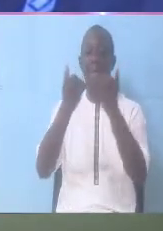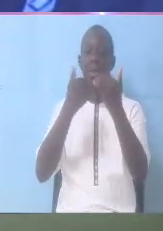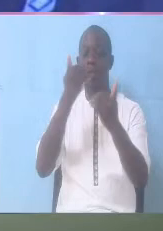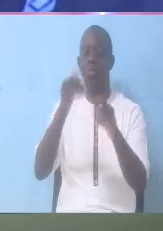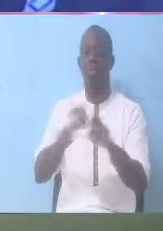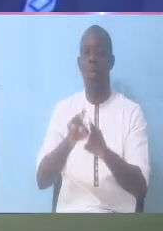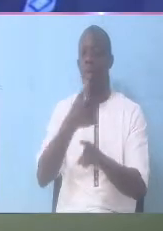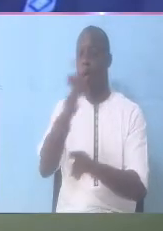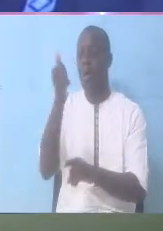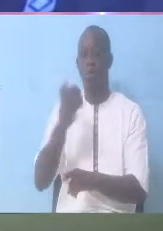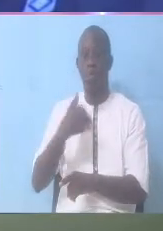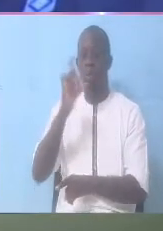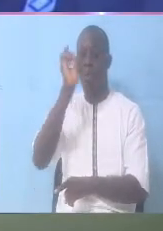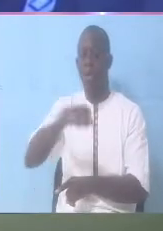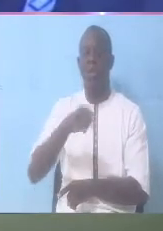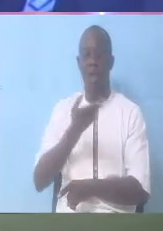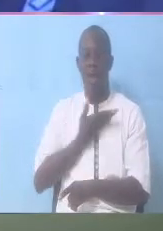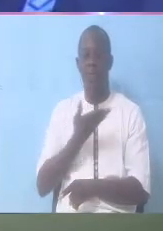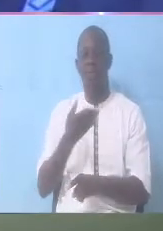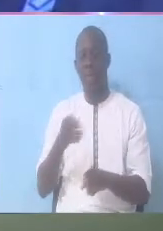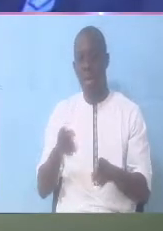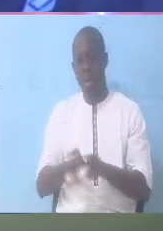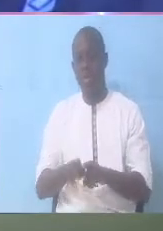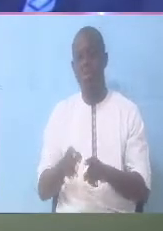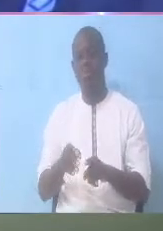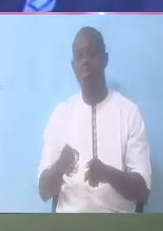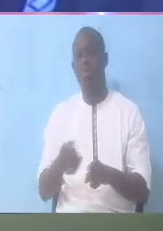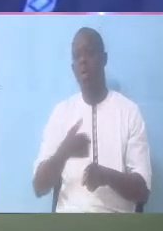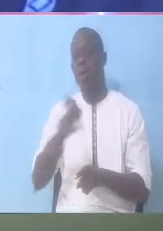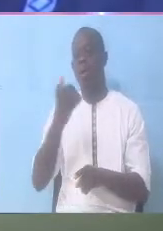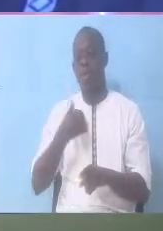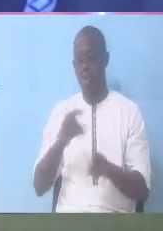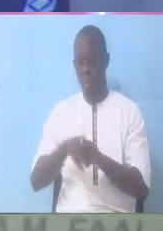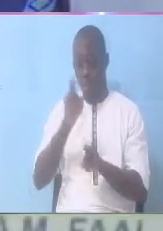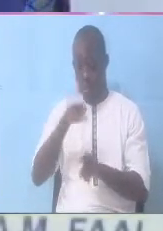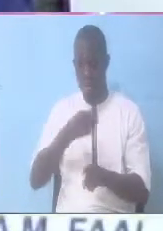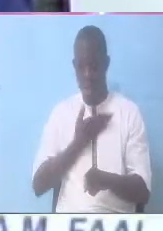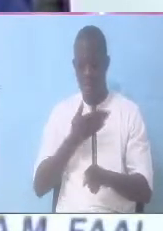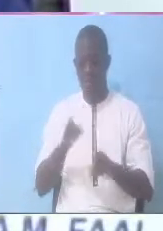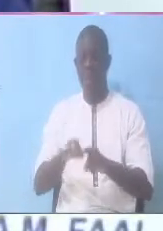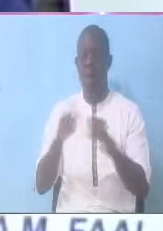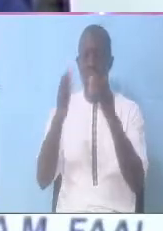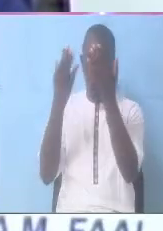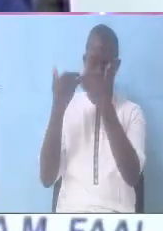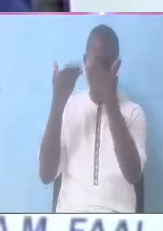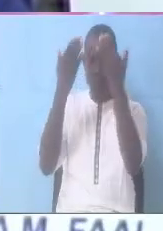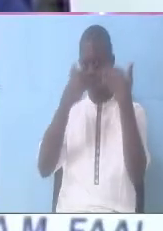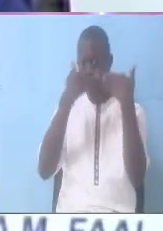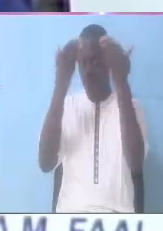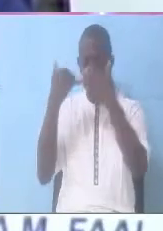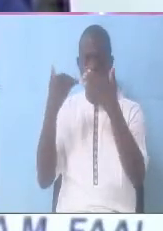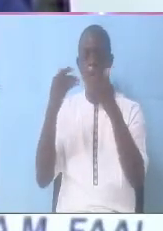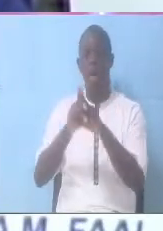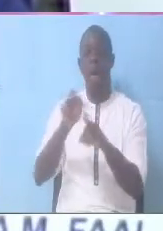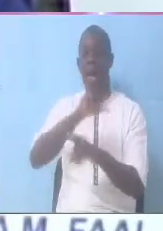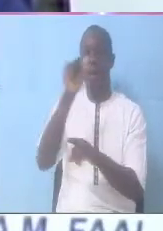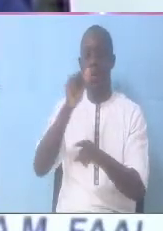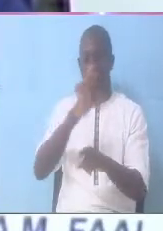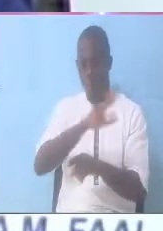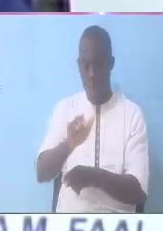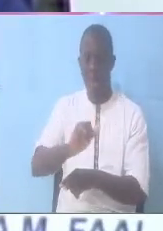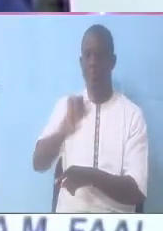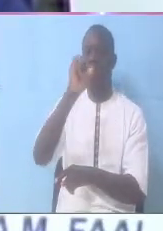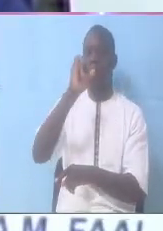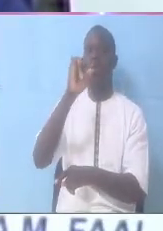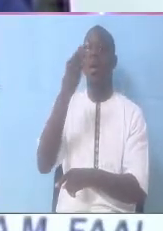shower and then drink the concoction. Yo biru be keka ngotumo fon hani do kulalu dolu fon lu meni alon ko